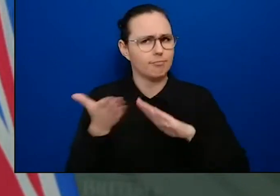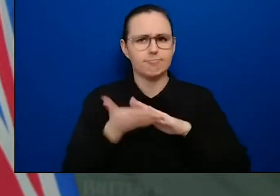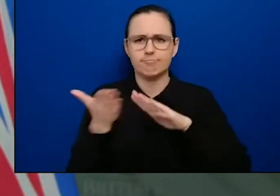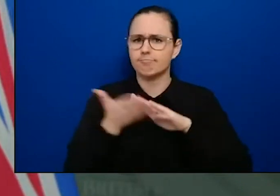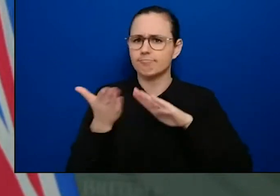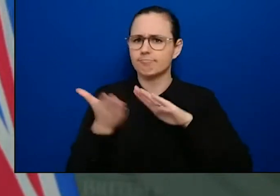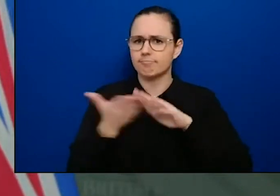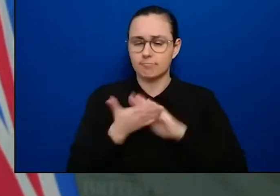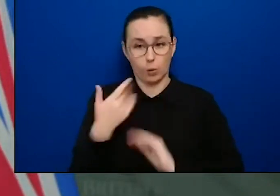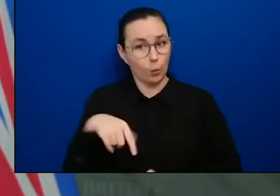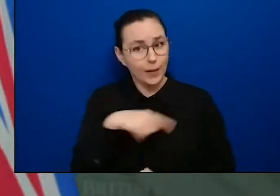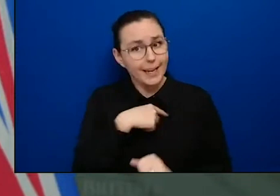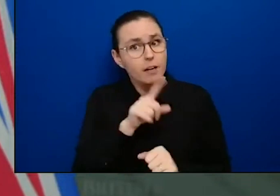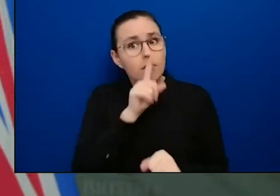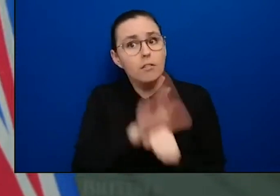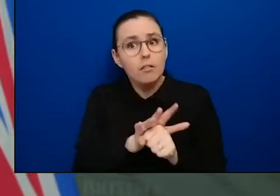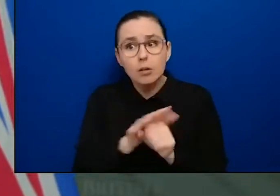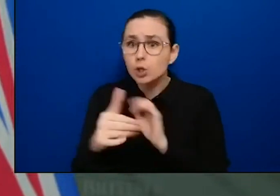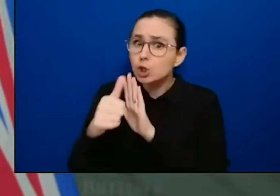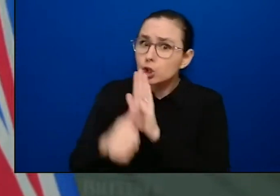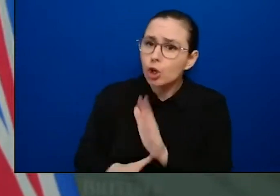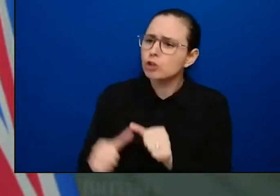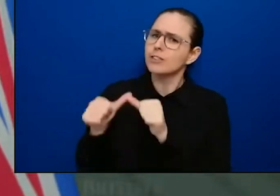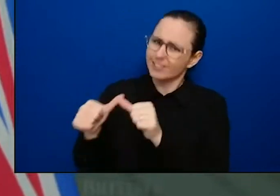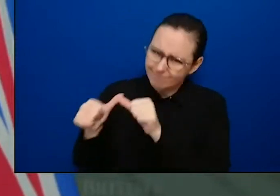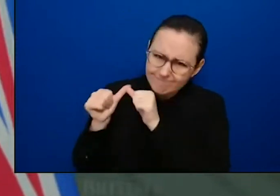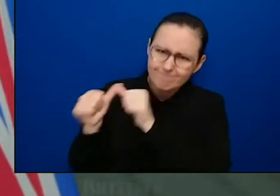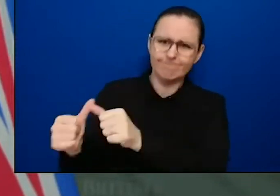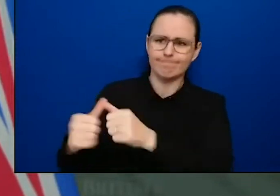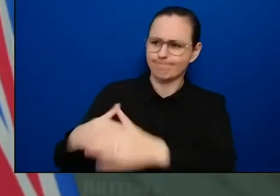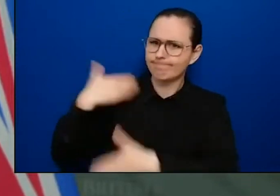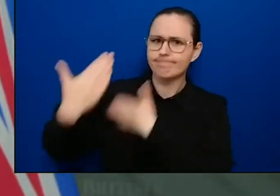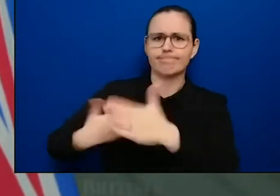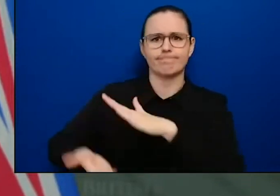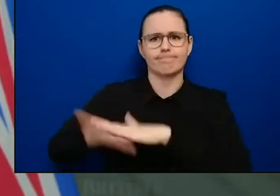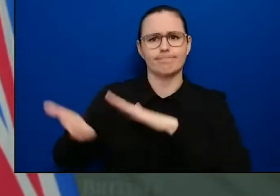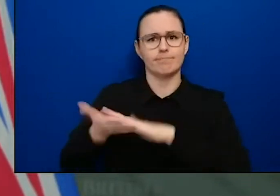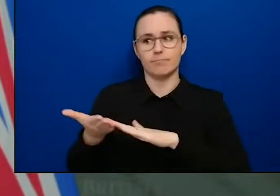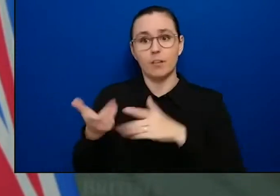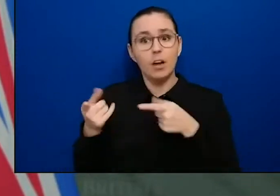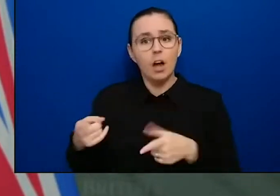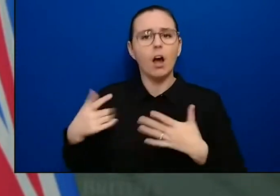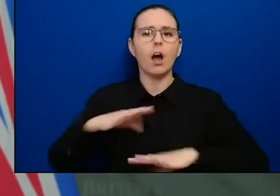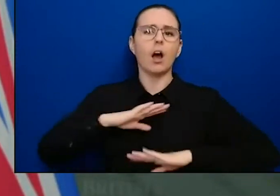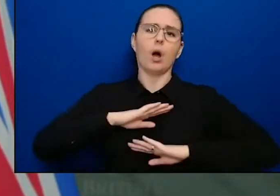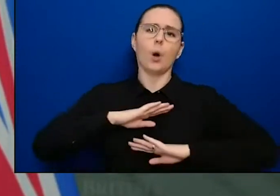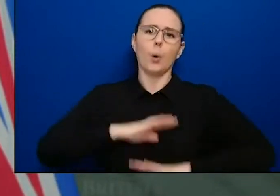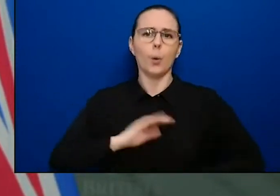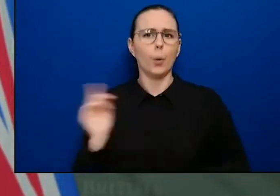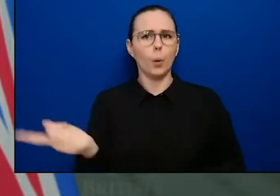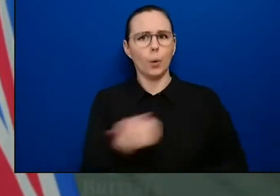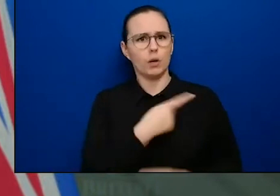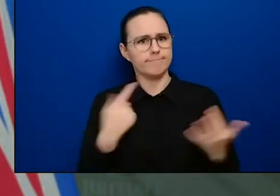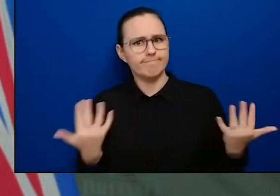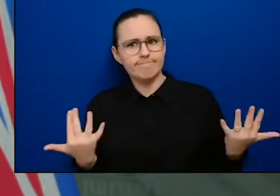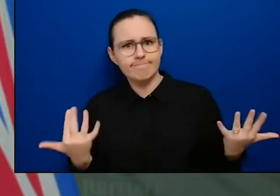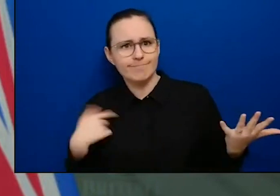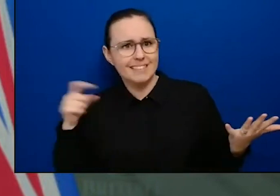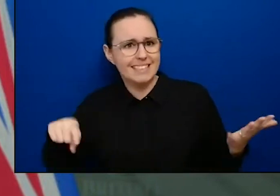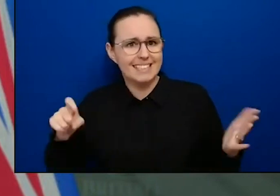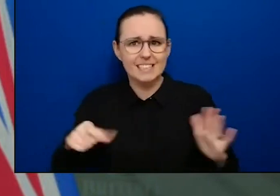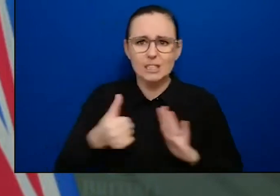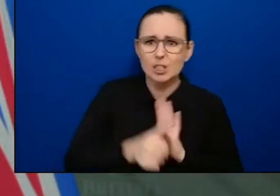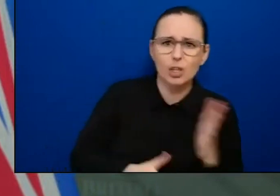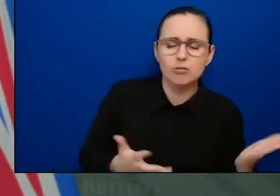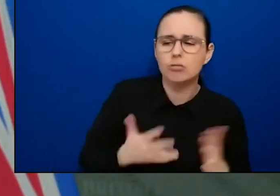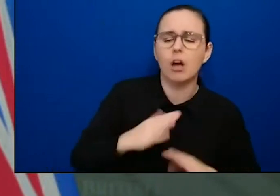the most to those in need of surgeries and to the family and friends and families who love and support them. But I believe it's also a statement of